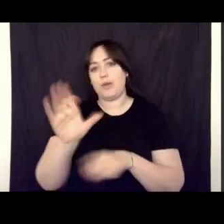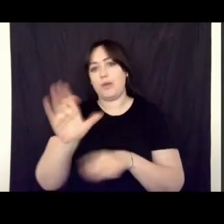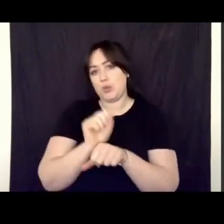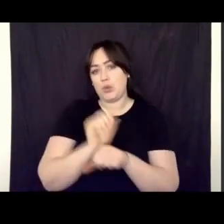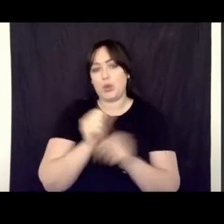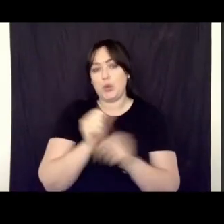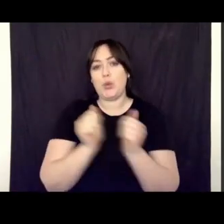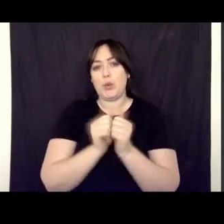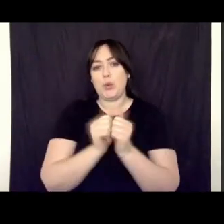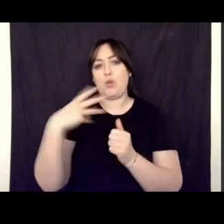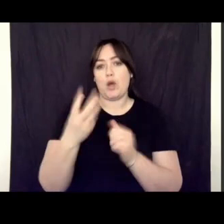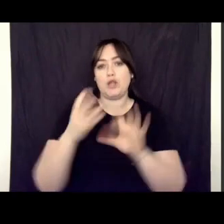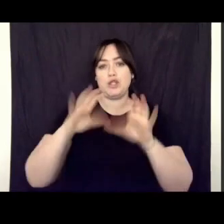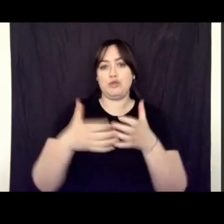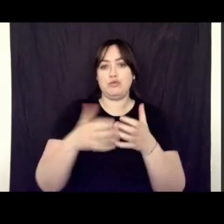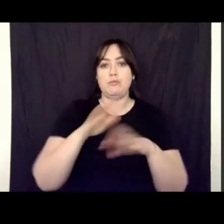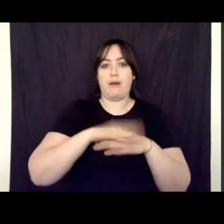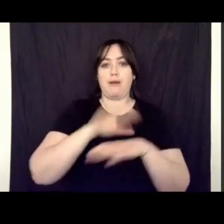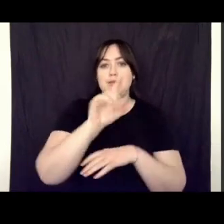on Disability Statistics.